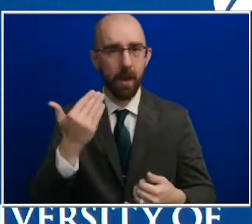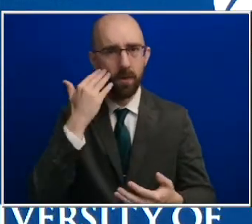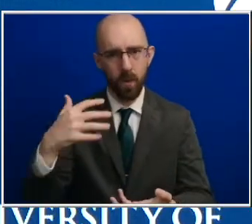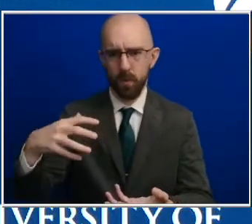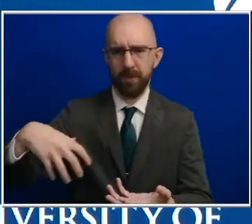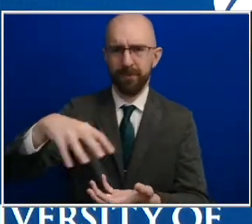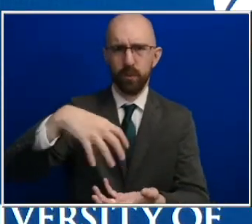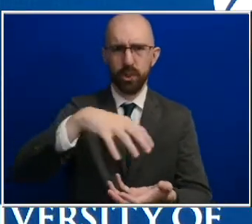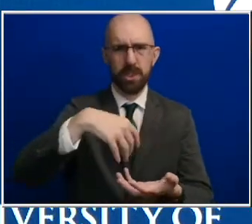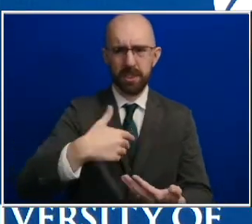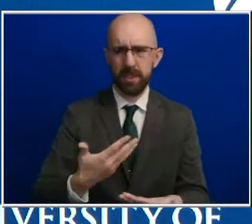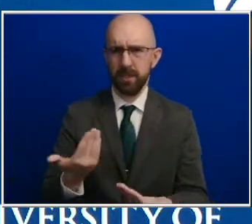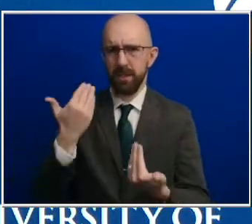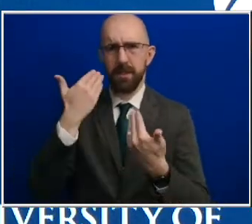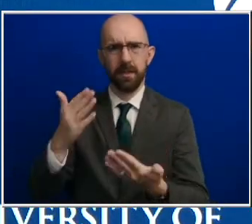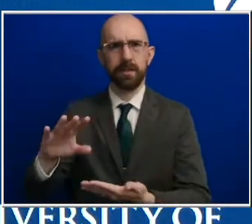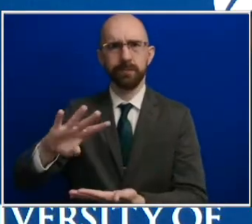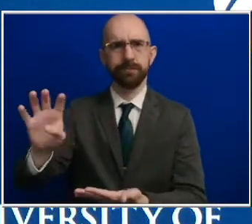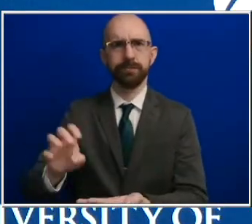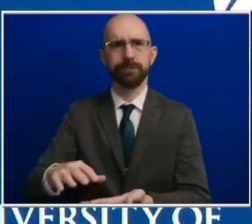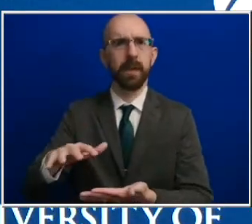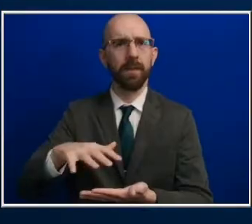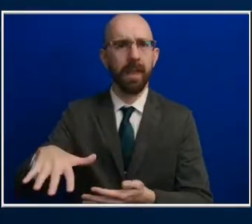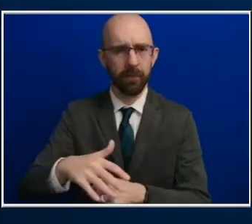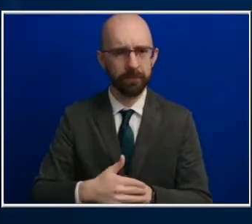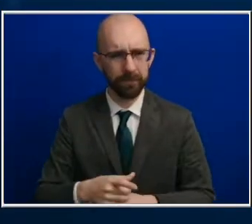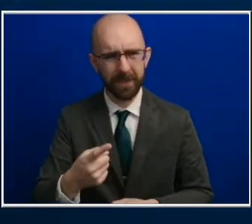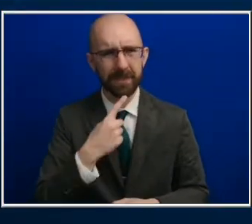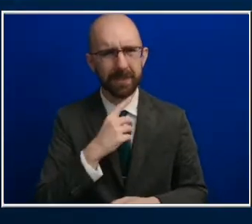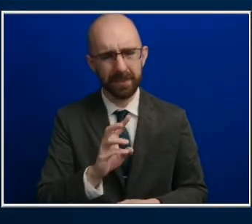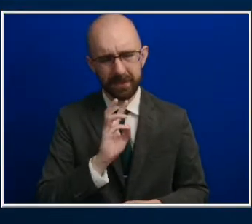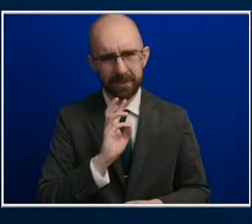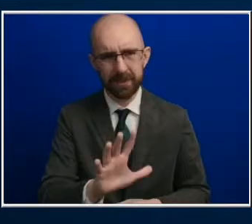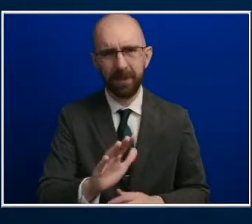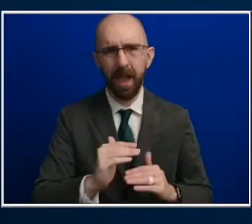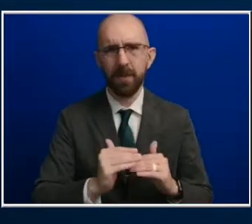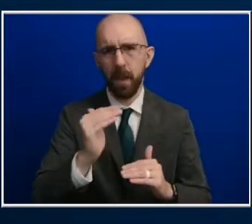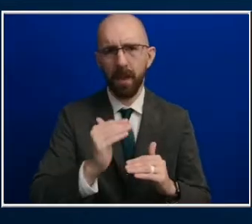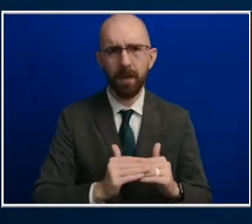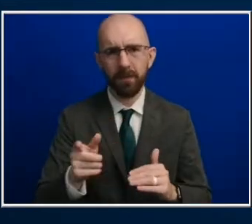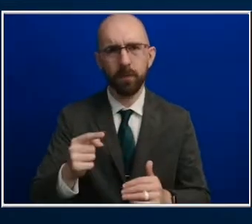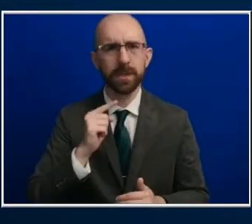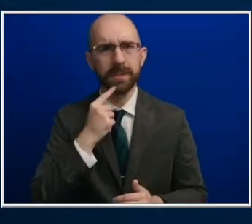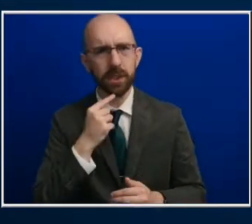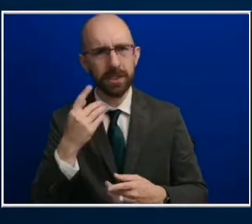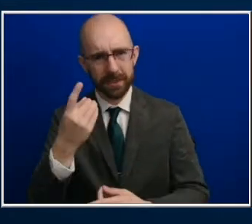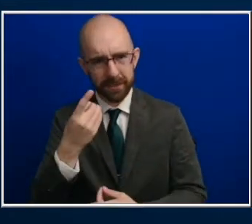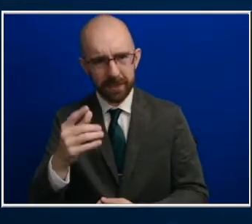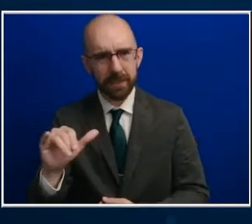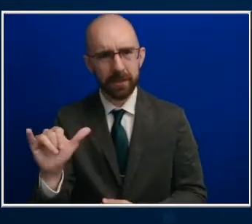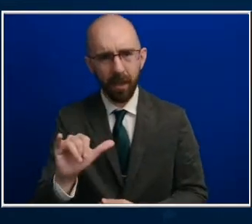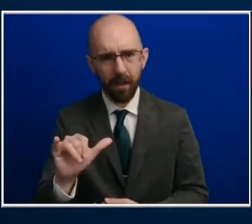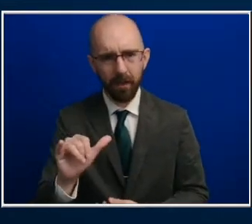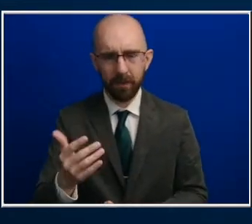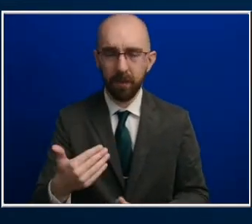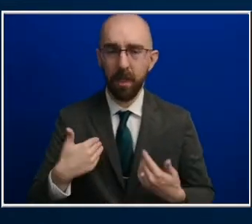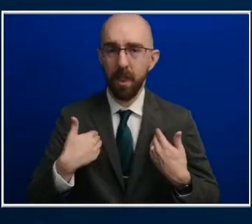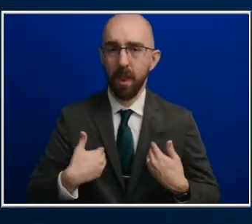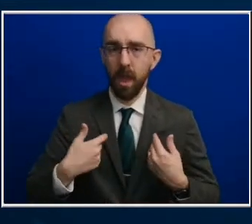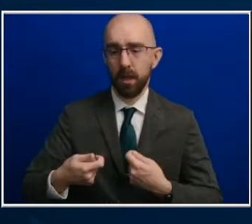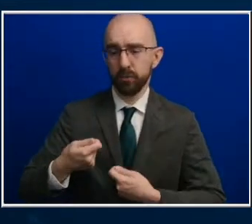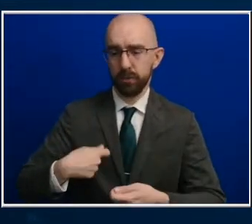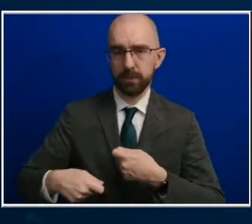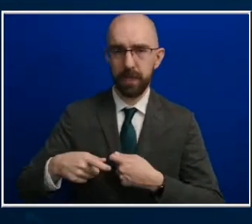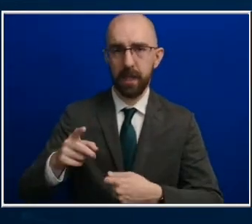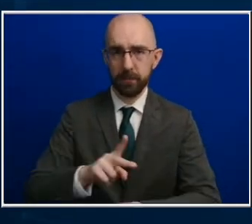Yeah, I think the most recent thing is over 65 and those with severe underlying disease. Like I've had a couple of lung transplant patients ask me yesterday, could